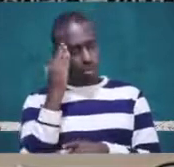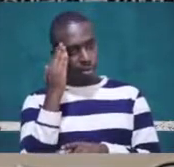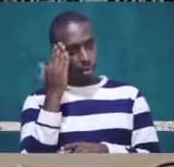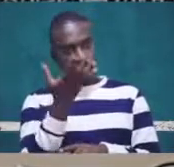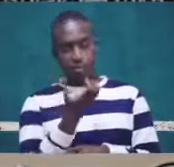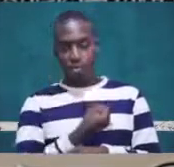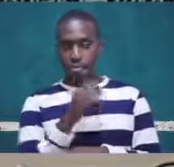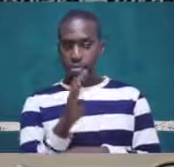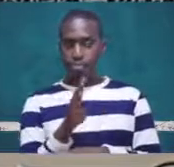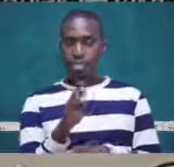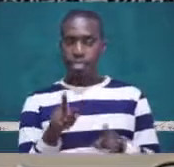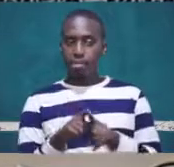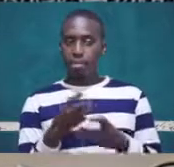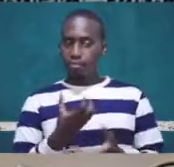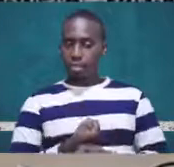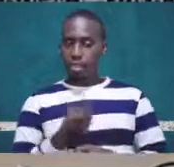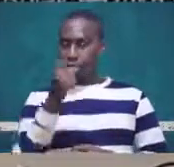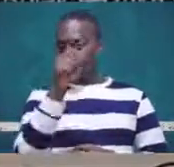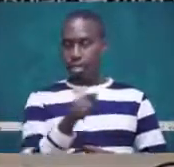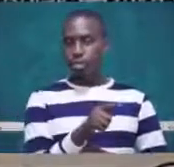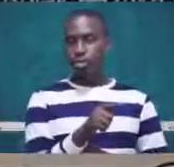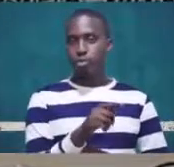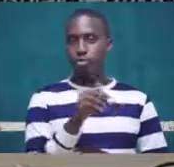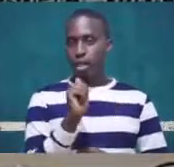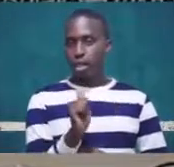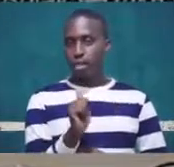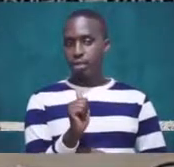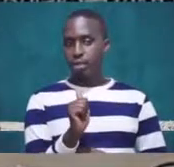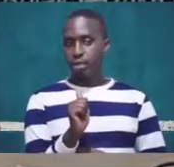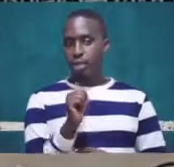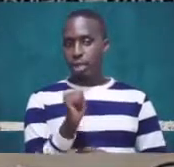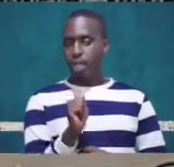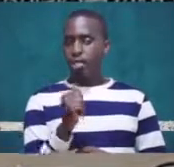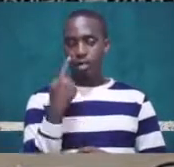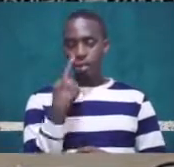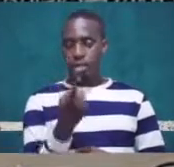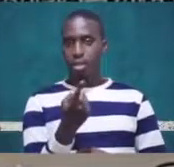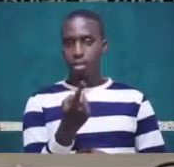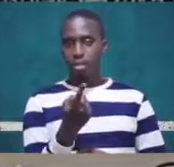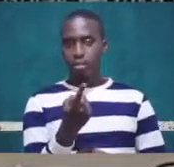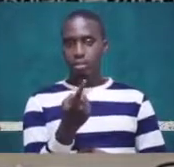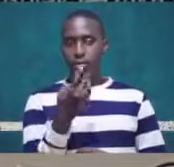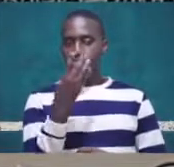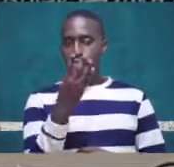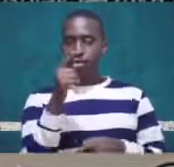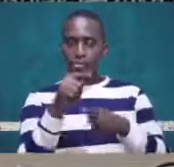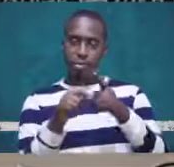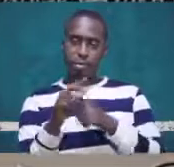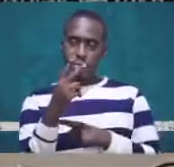b. I'll be having integral of a. A is 4 divided